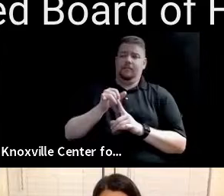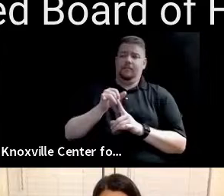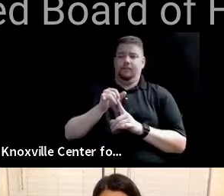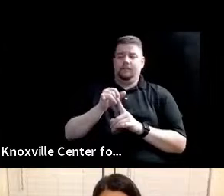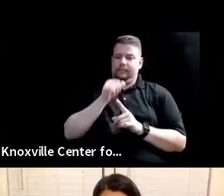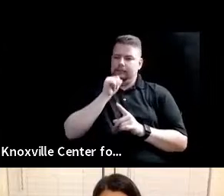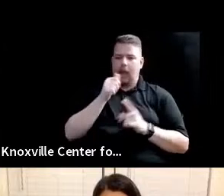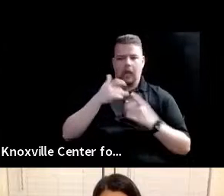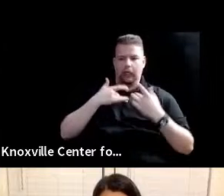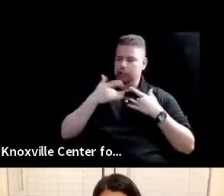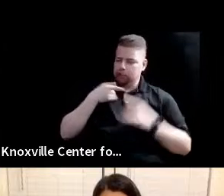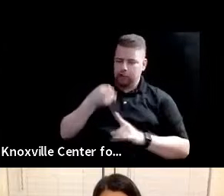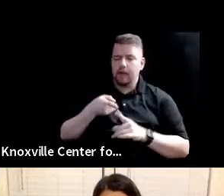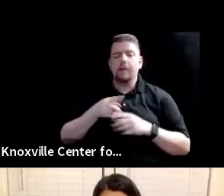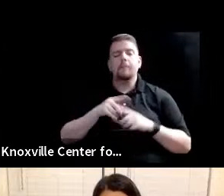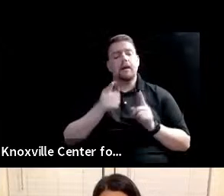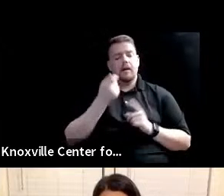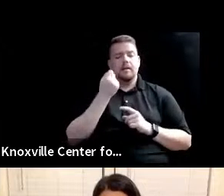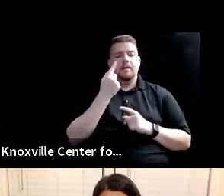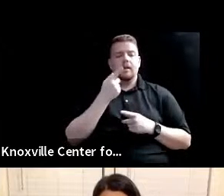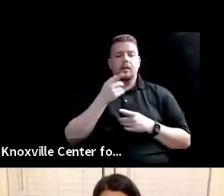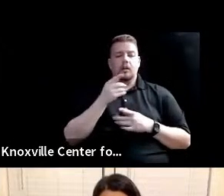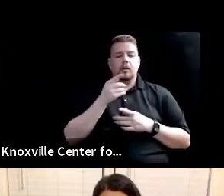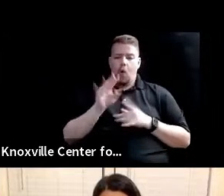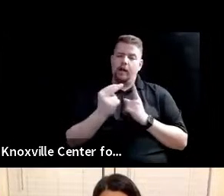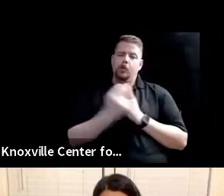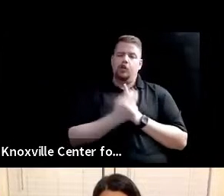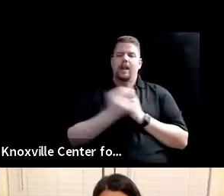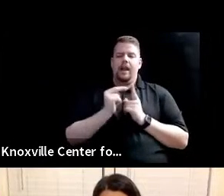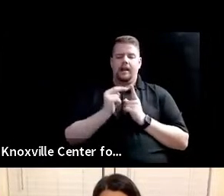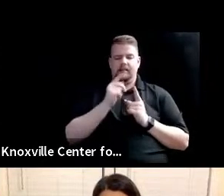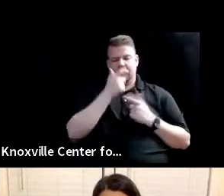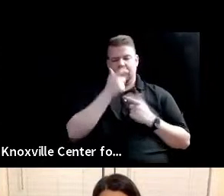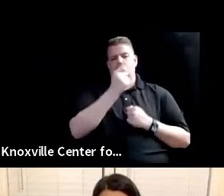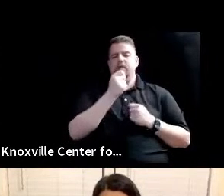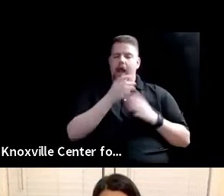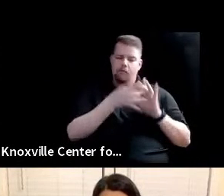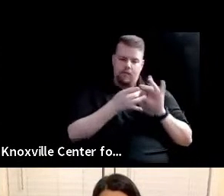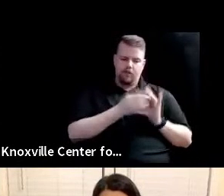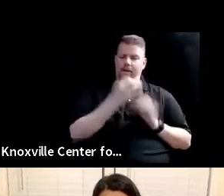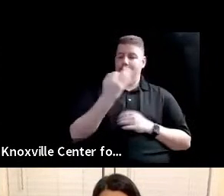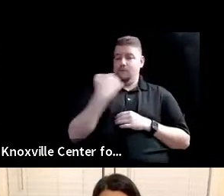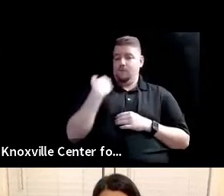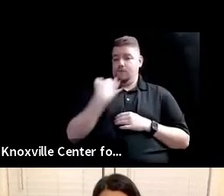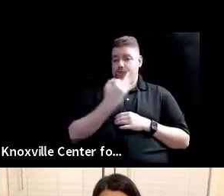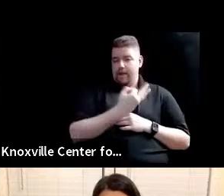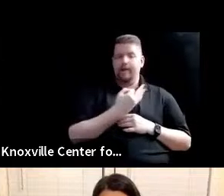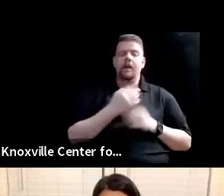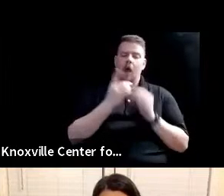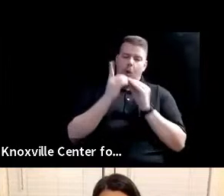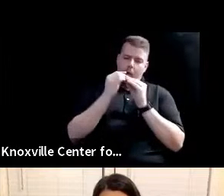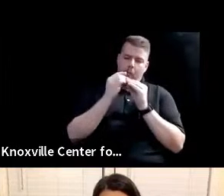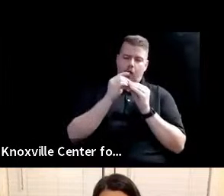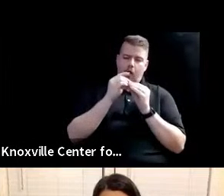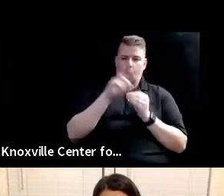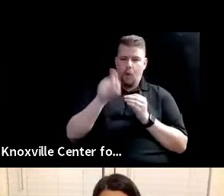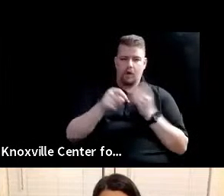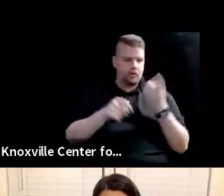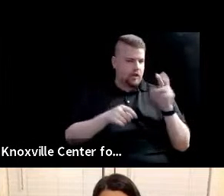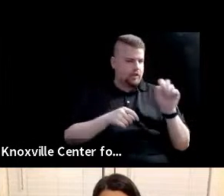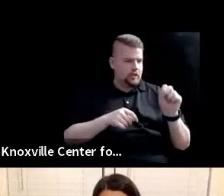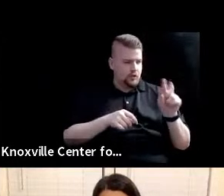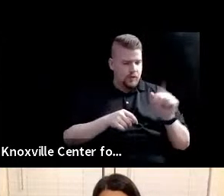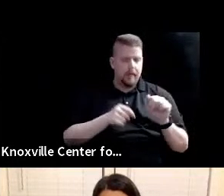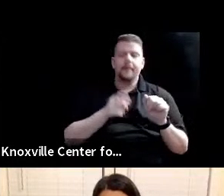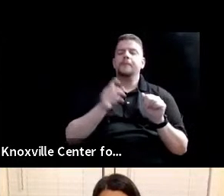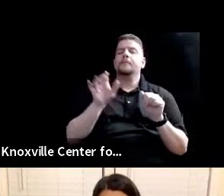I did have, you have a unique perspective on something I brought up on Friday, And I have one more question, Dr. Souza, and that is, you mentioned that